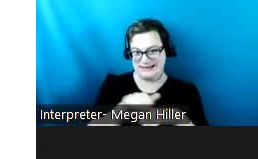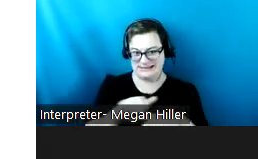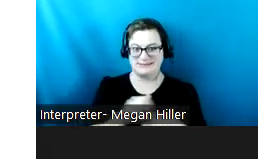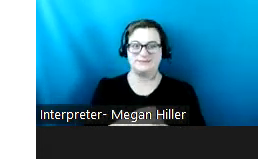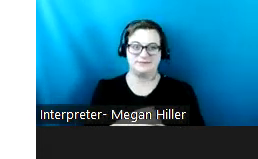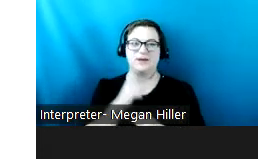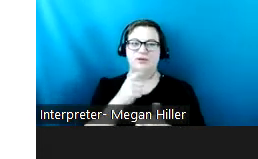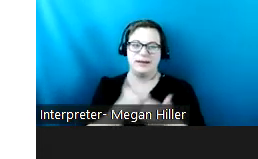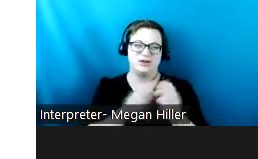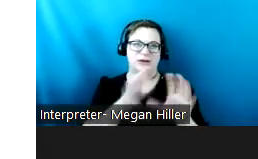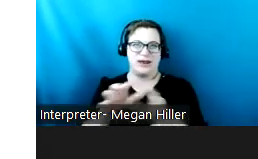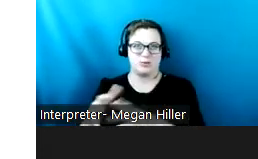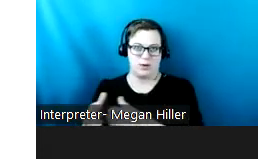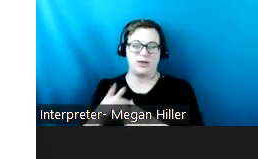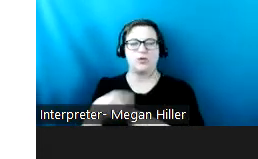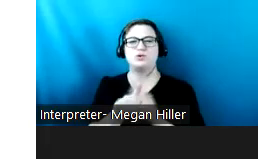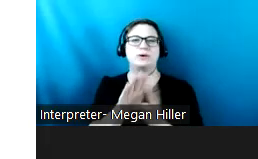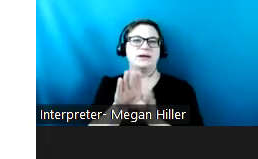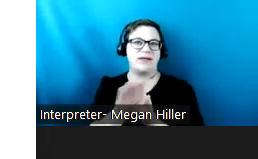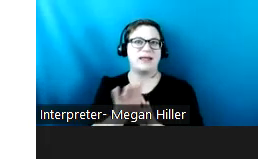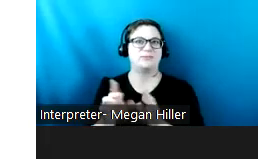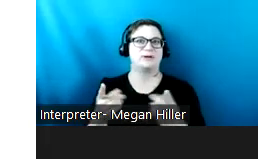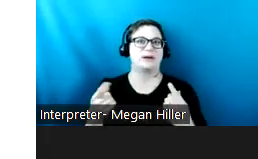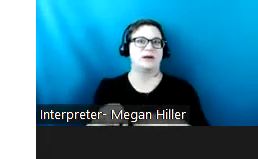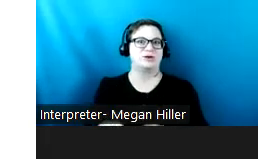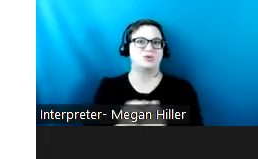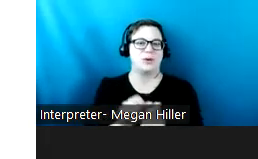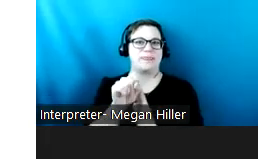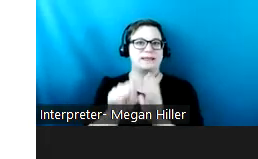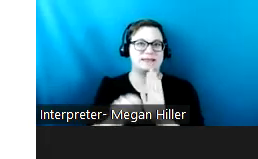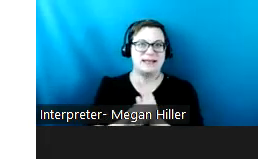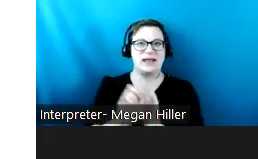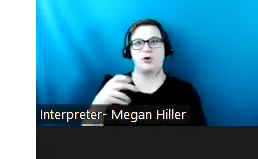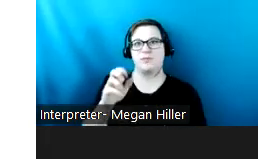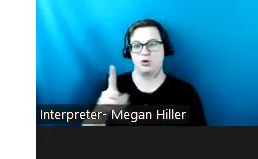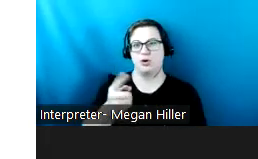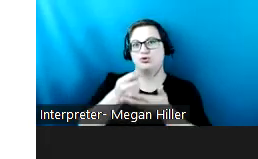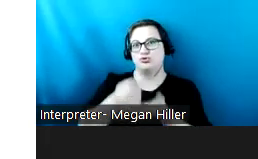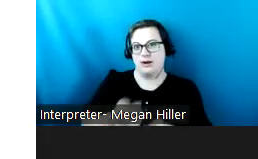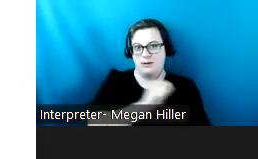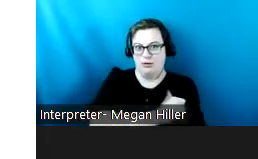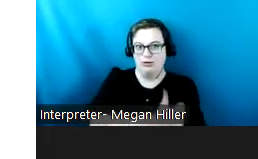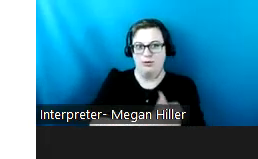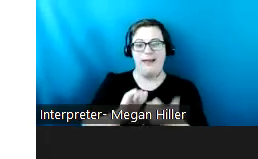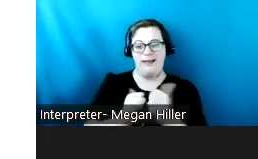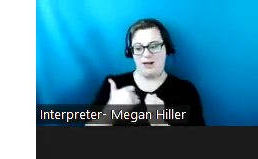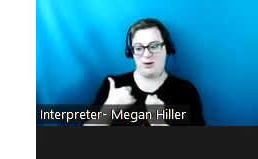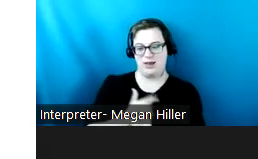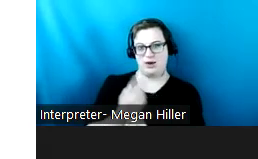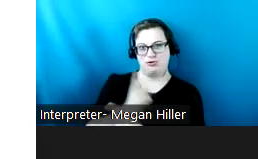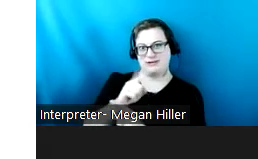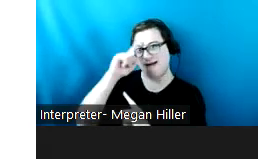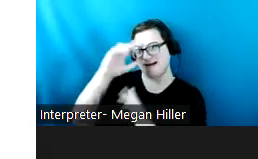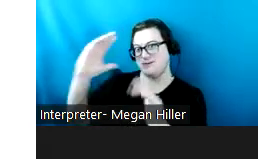categories. These were developed in conjunction with our state opioid treatment authority of how can we take this expectation and really